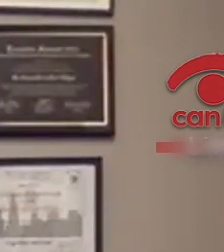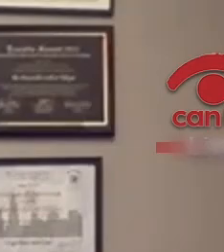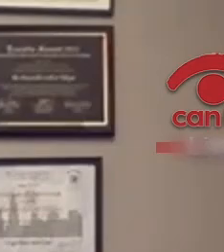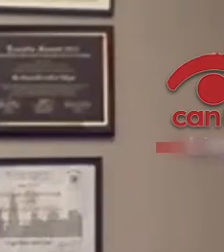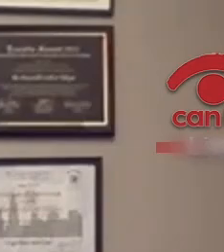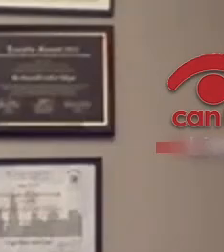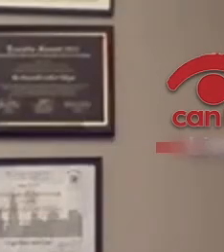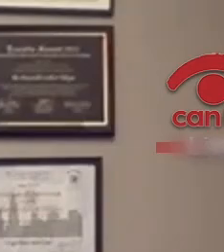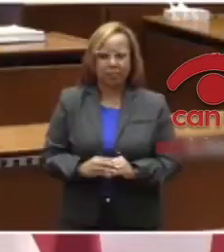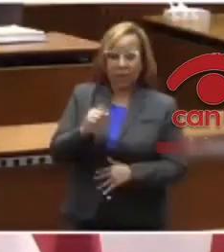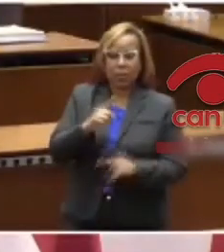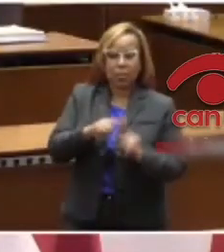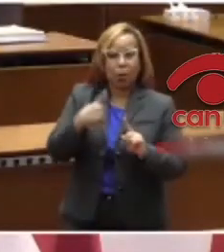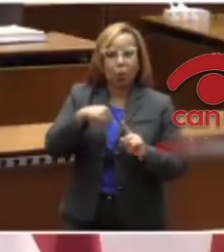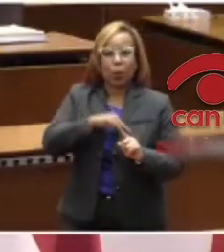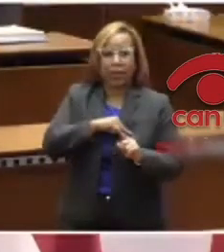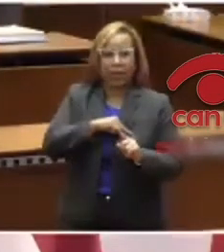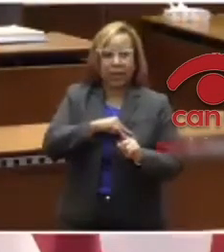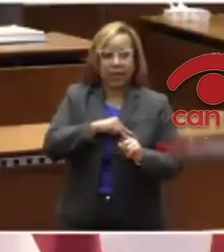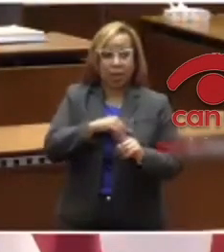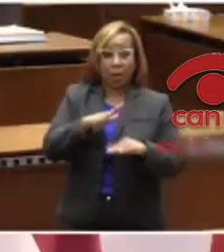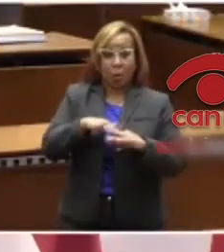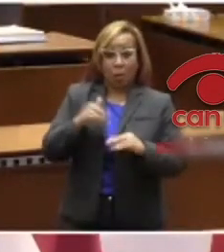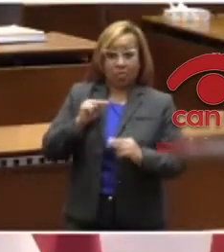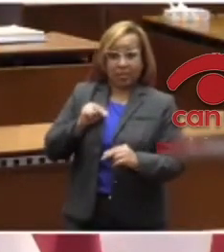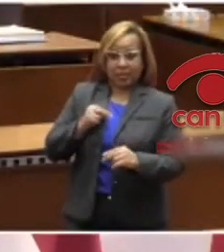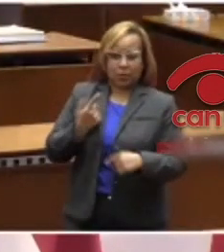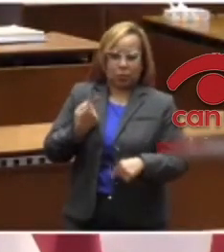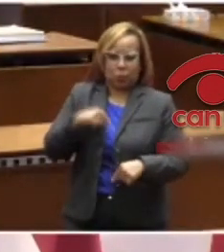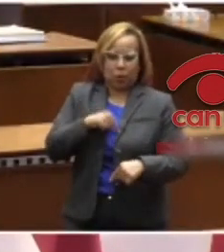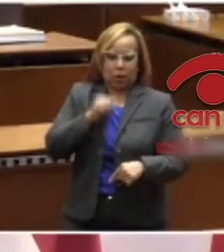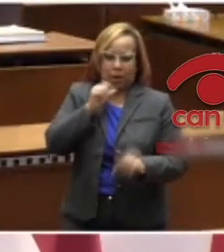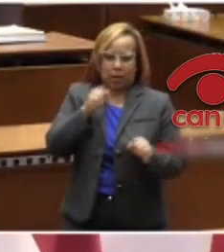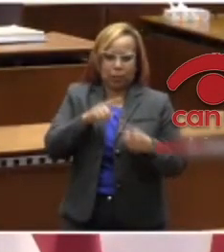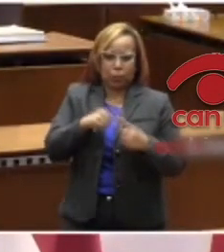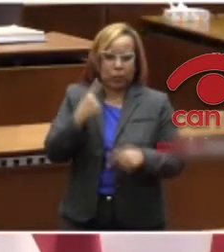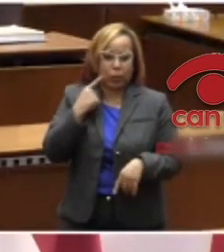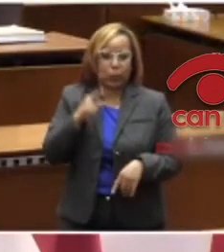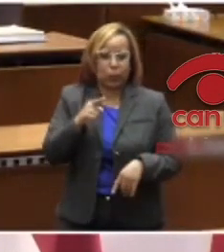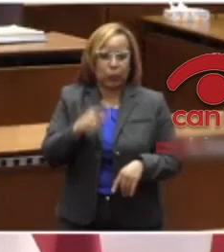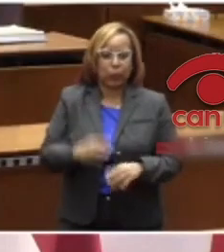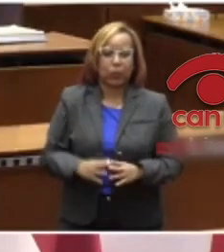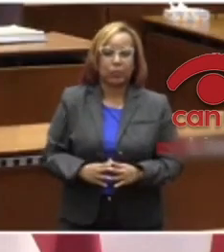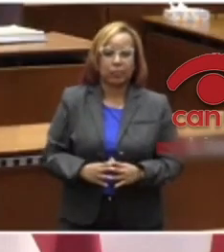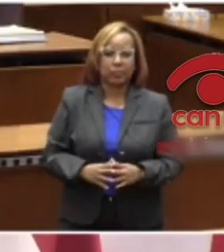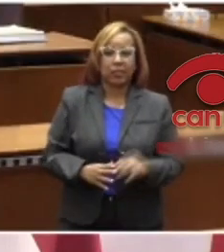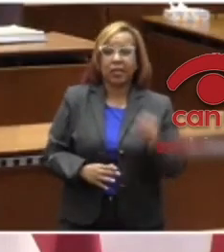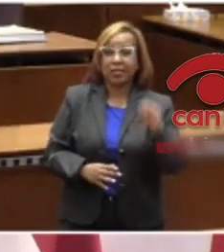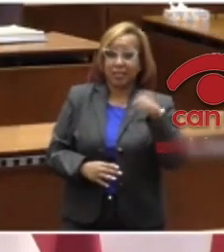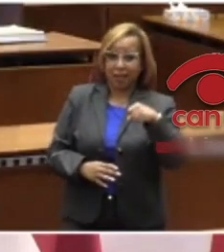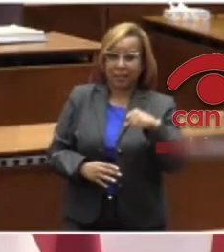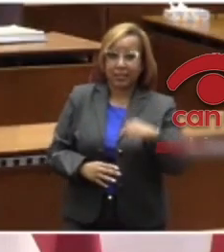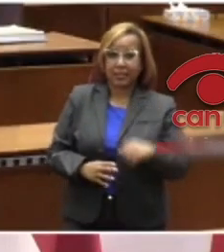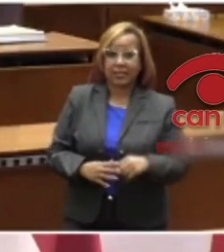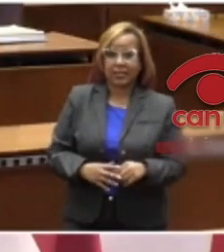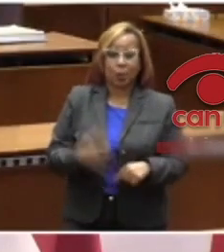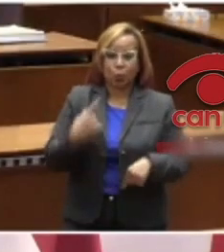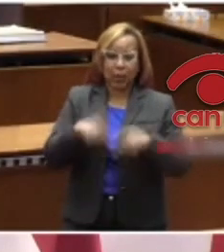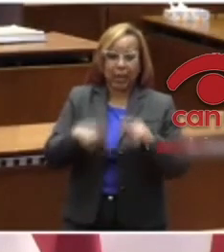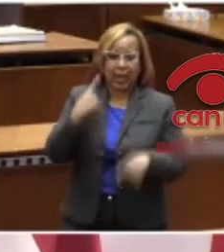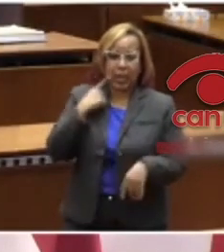Villegas, but we, at least on this end, are not able to hear you. Yes, can't